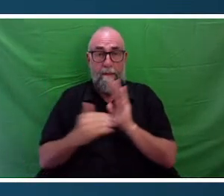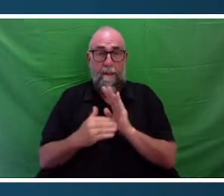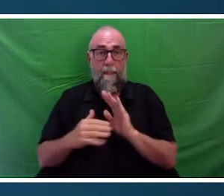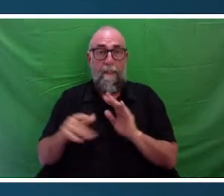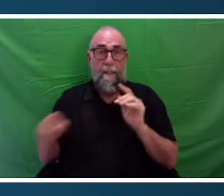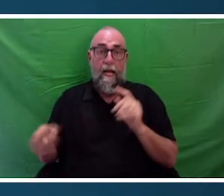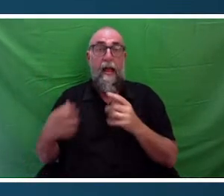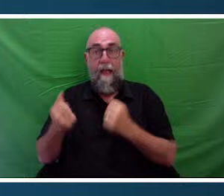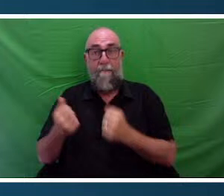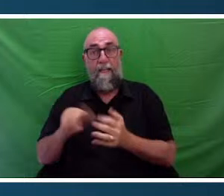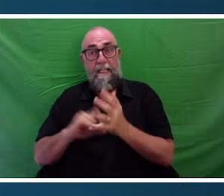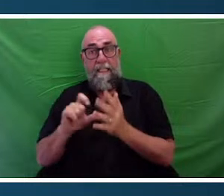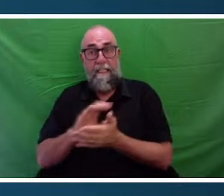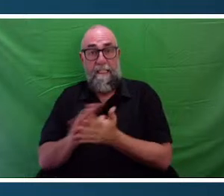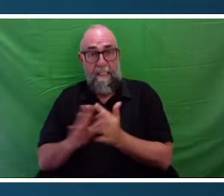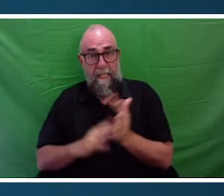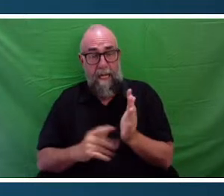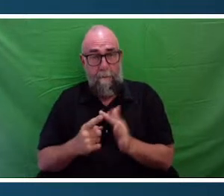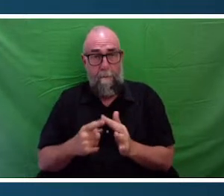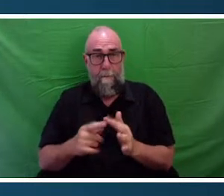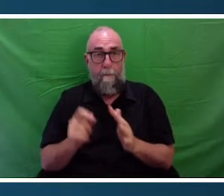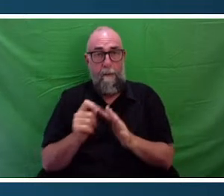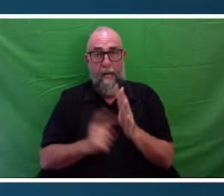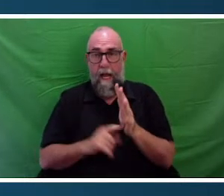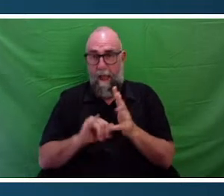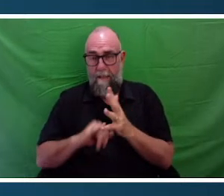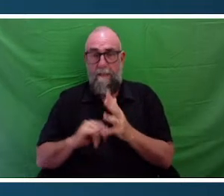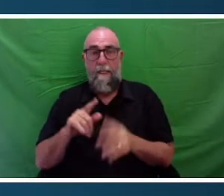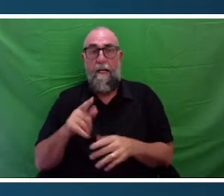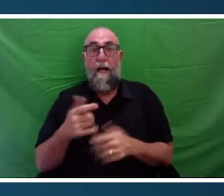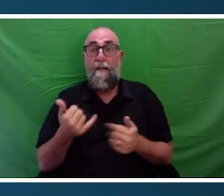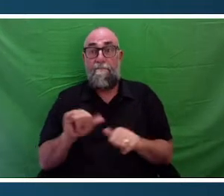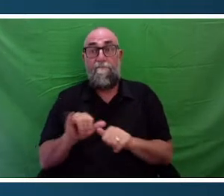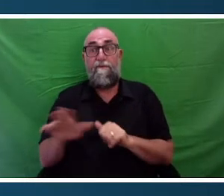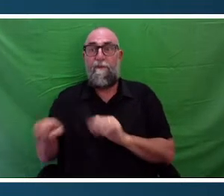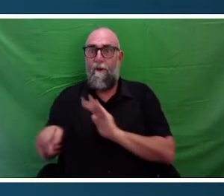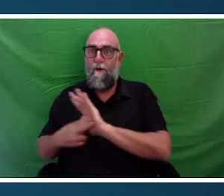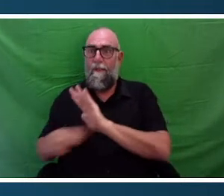already. So yay, at least one of our recommendations has been adopted.